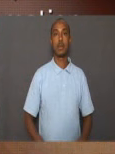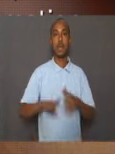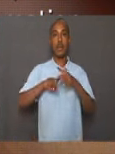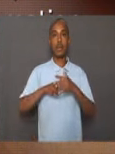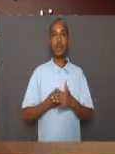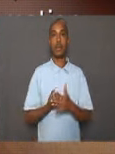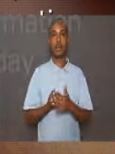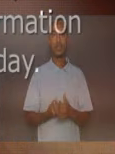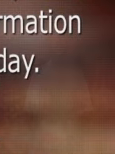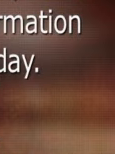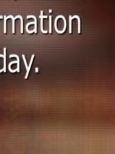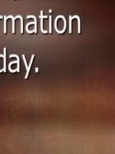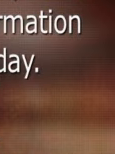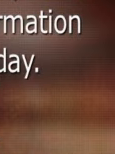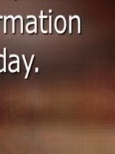Begin.